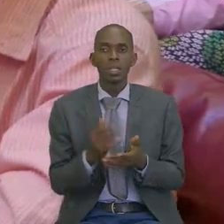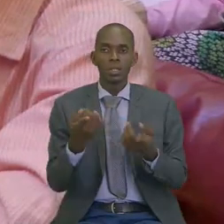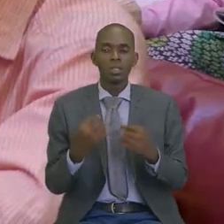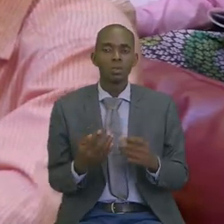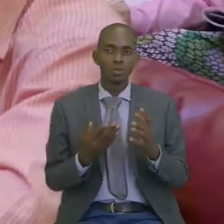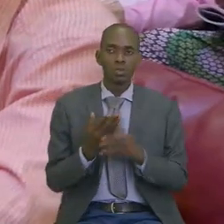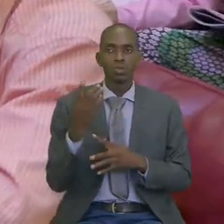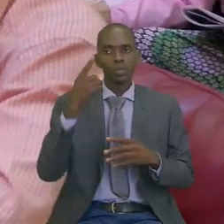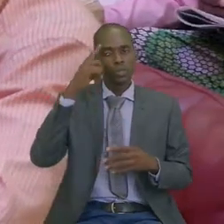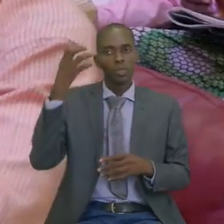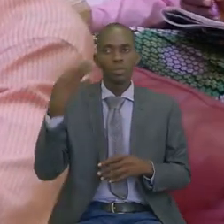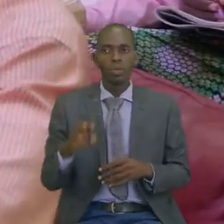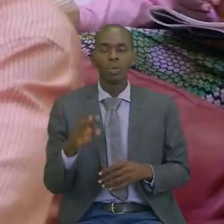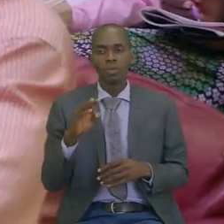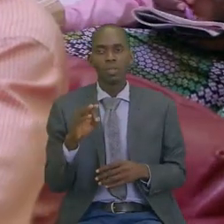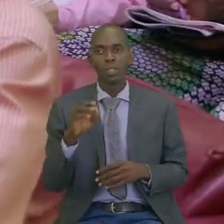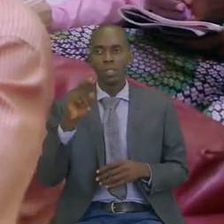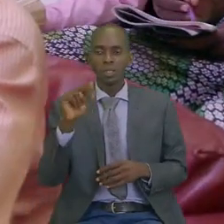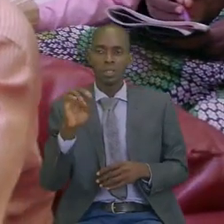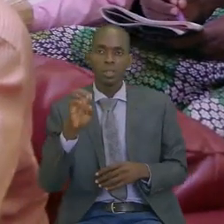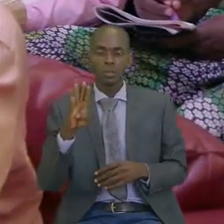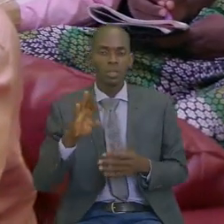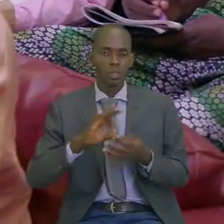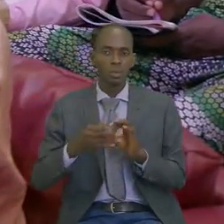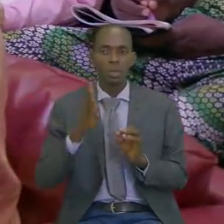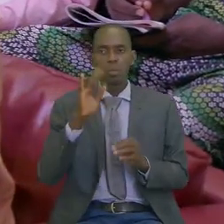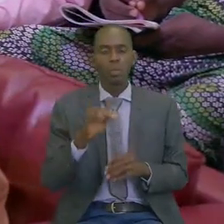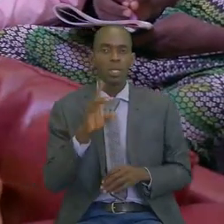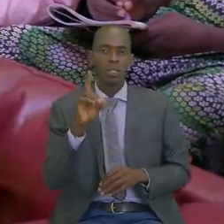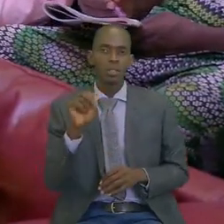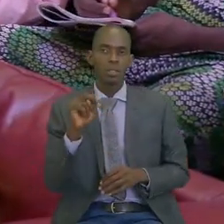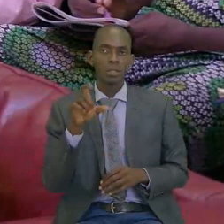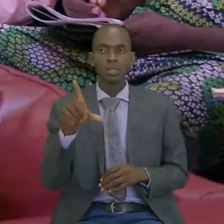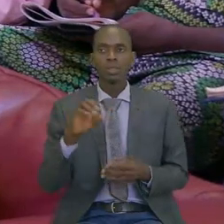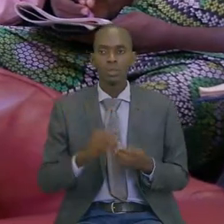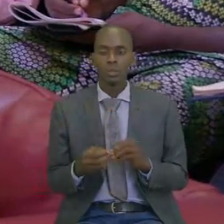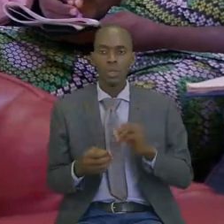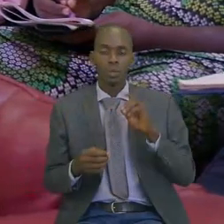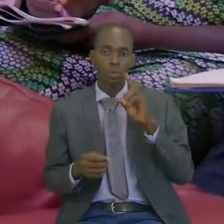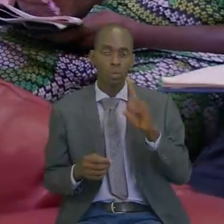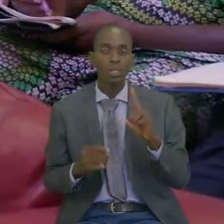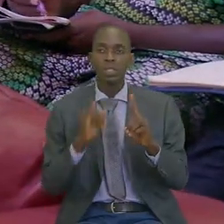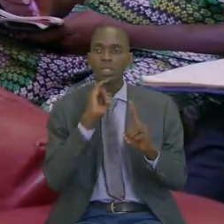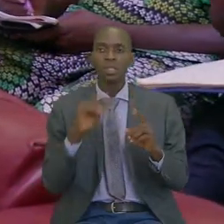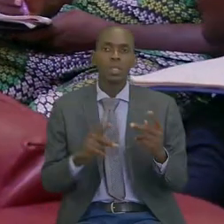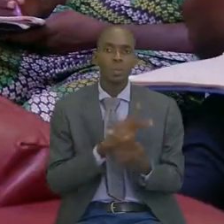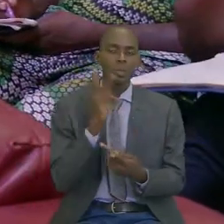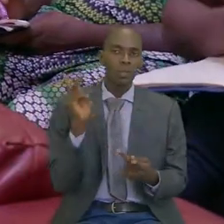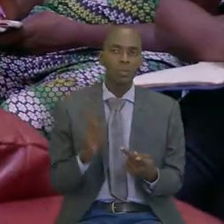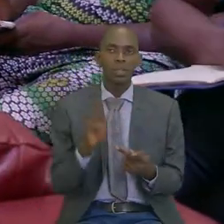Nebuchadnezzar, interpreted by Daniel. Number one then is the prophet's discovery of